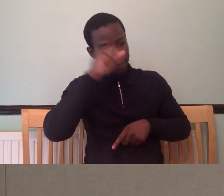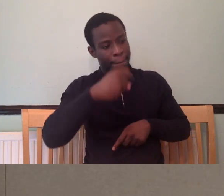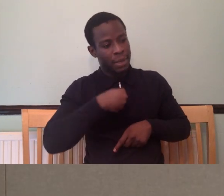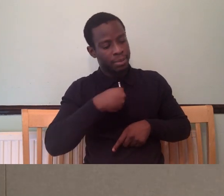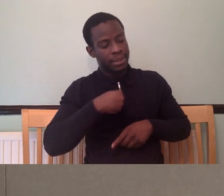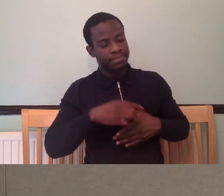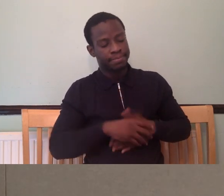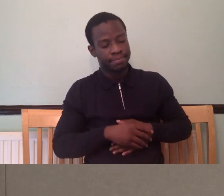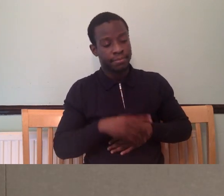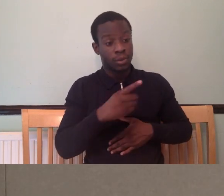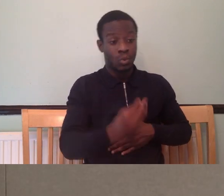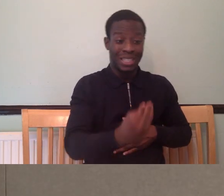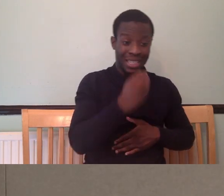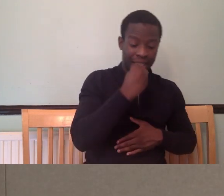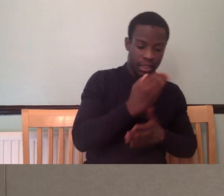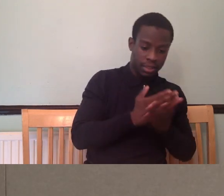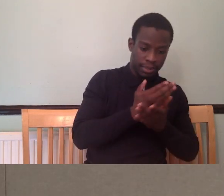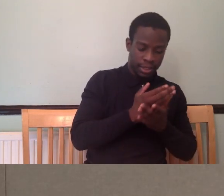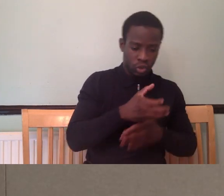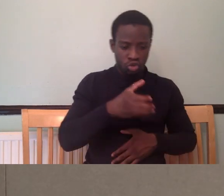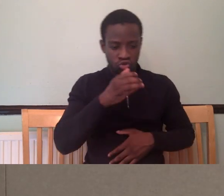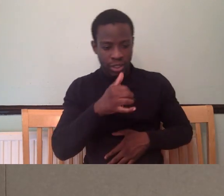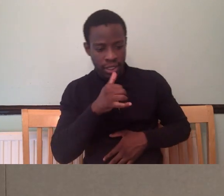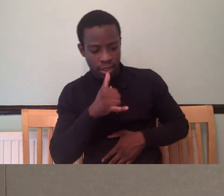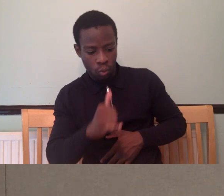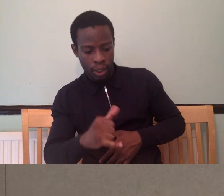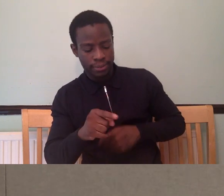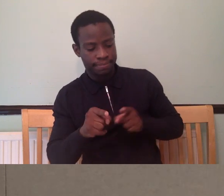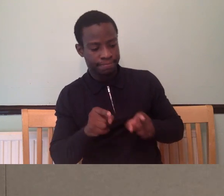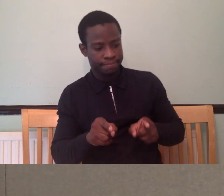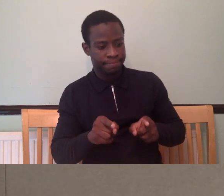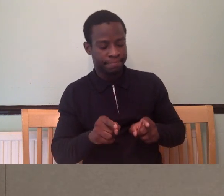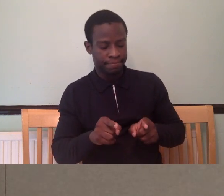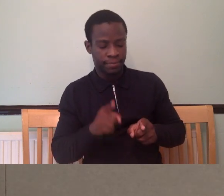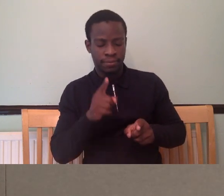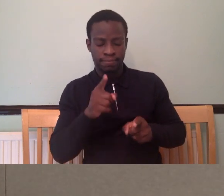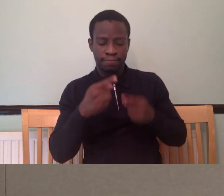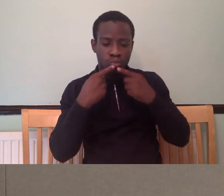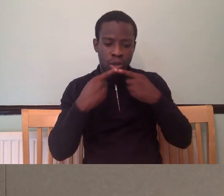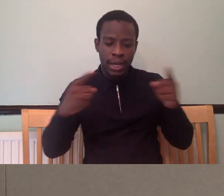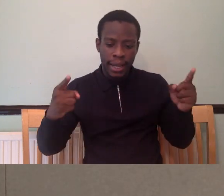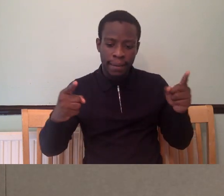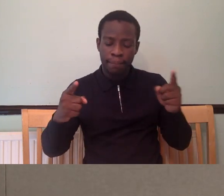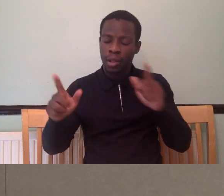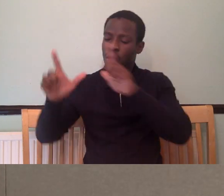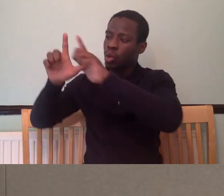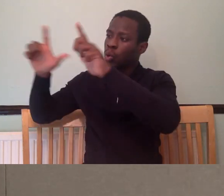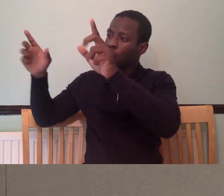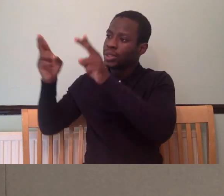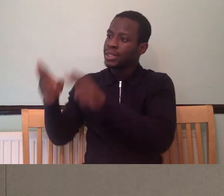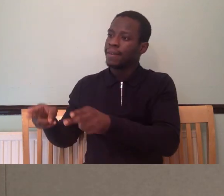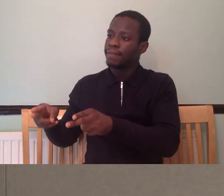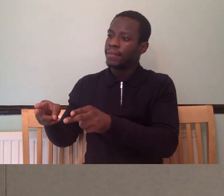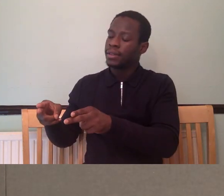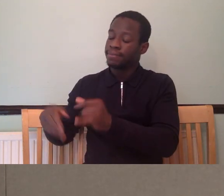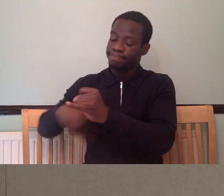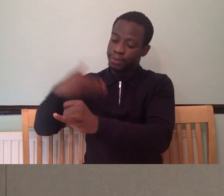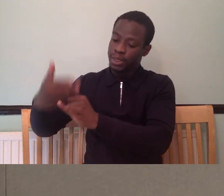eat this bread or drink this cup, you proclaim the Lord's death until he comes."